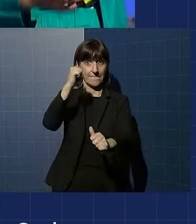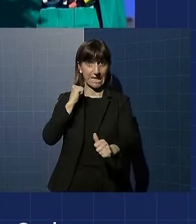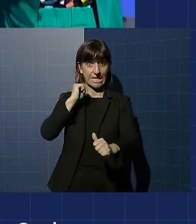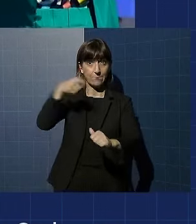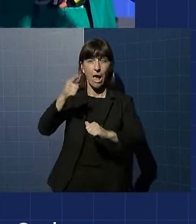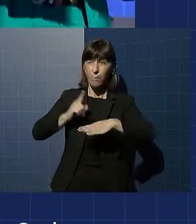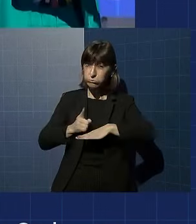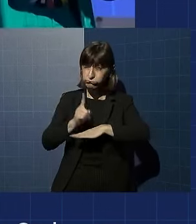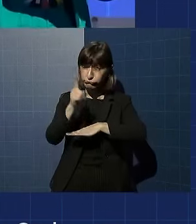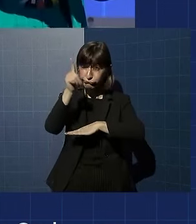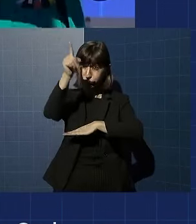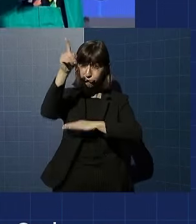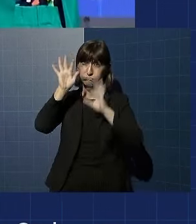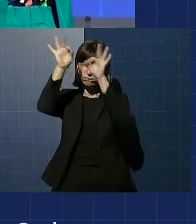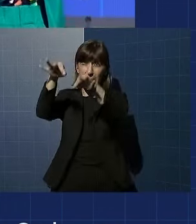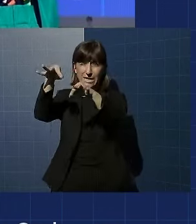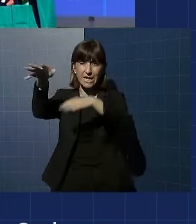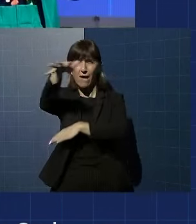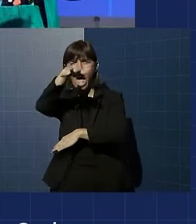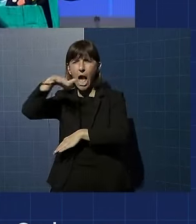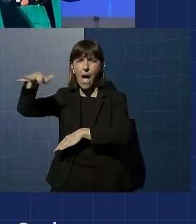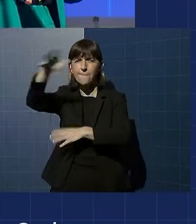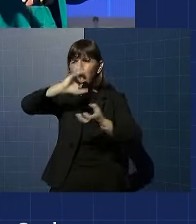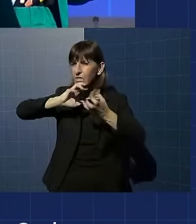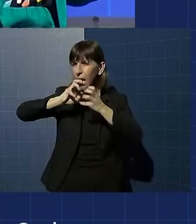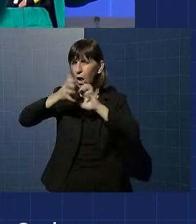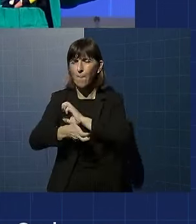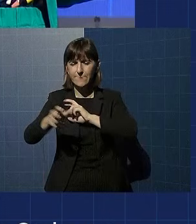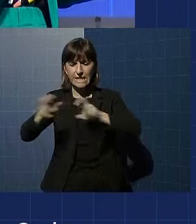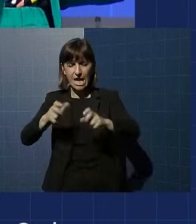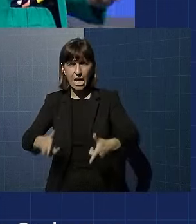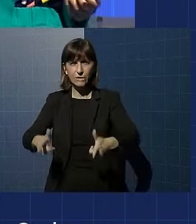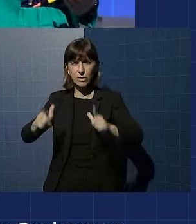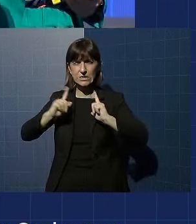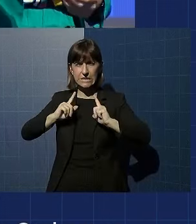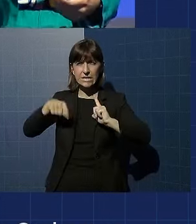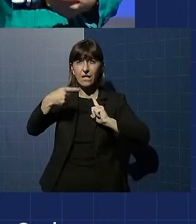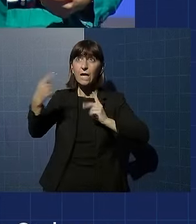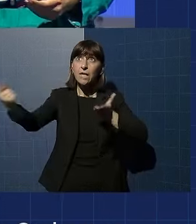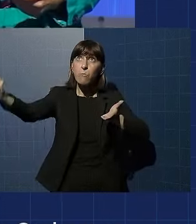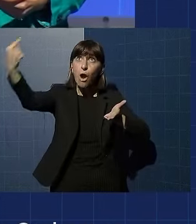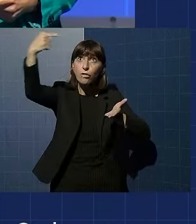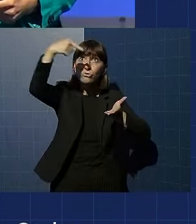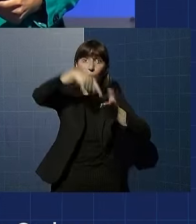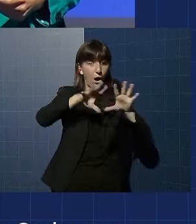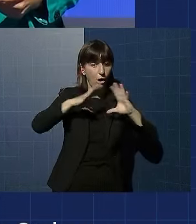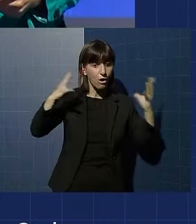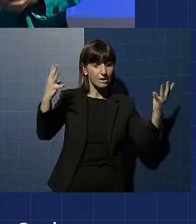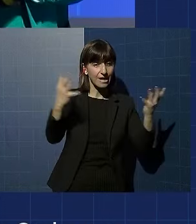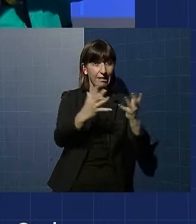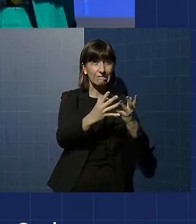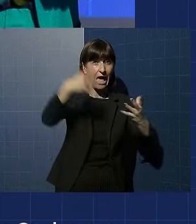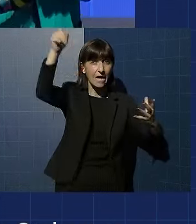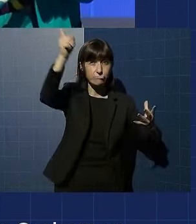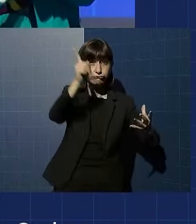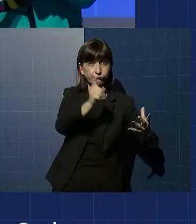the same individual back to Earth. So actually we can follow them all along the way. From a physiological and biomedical